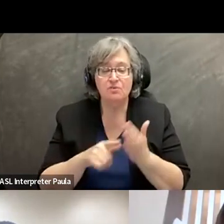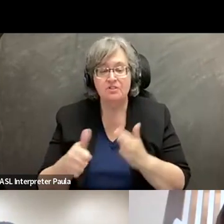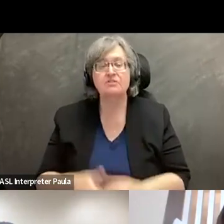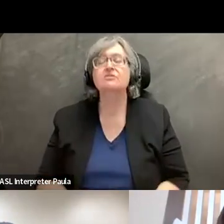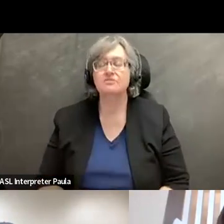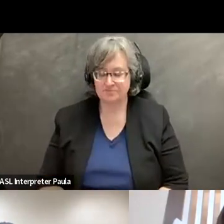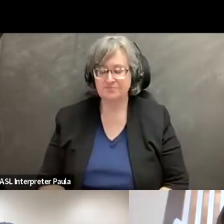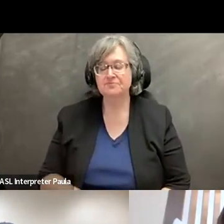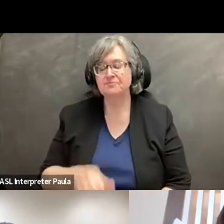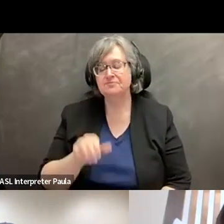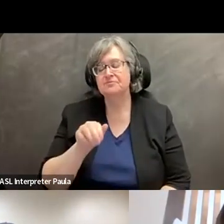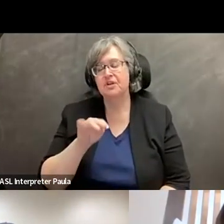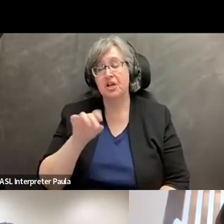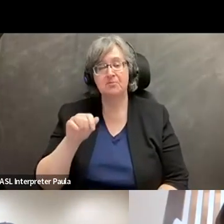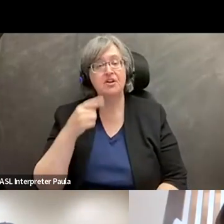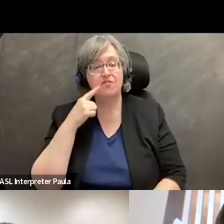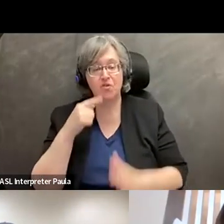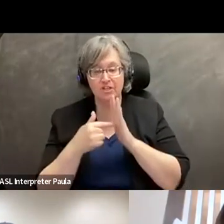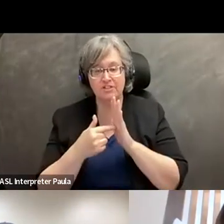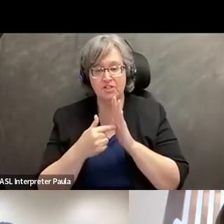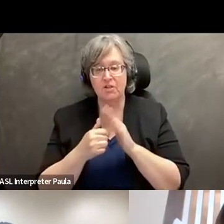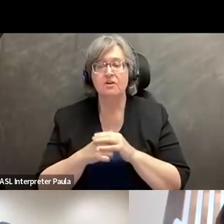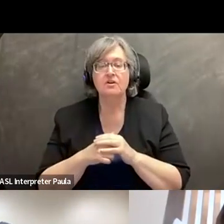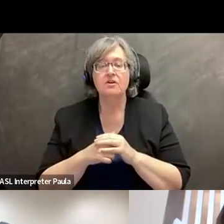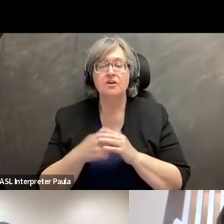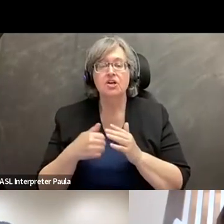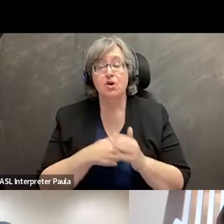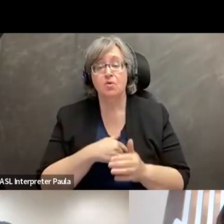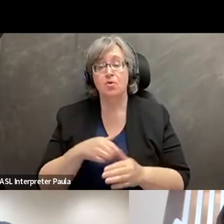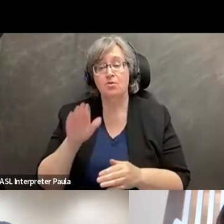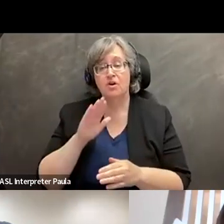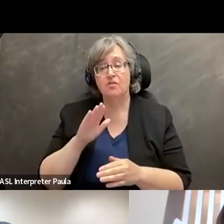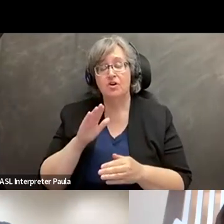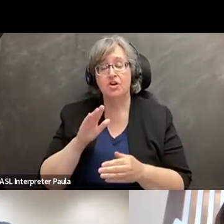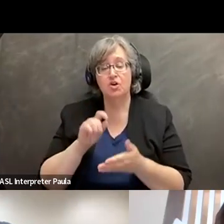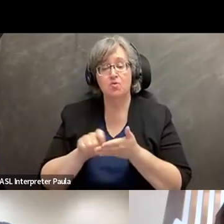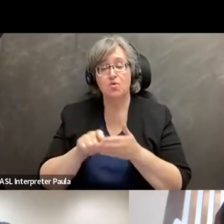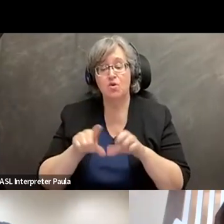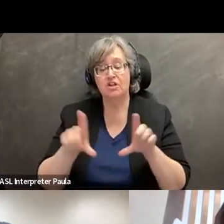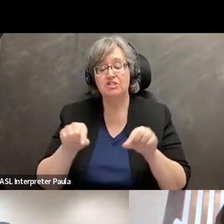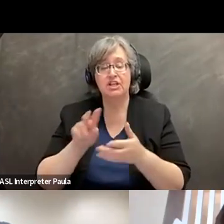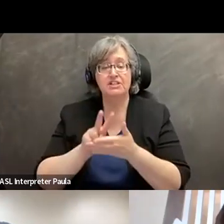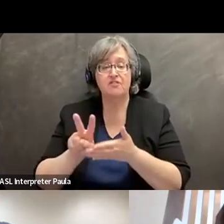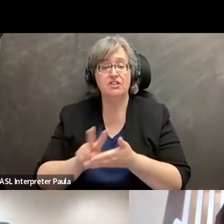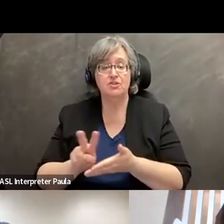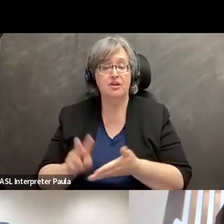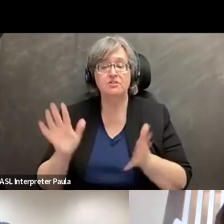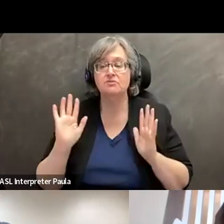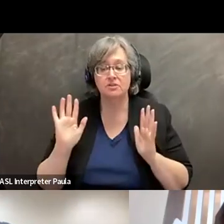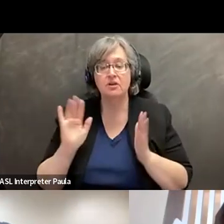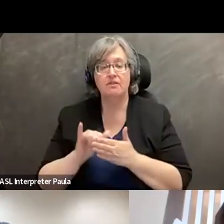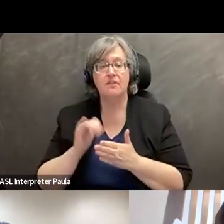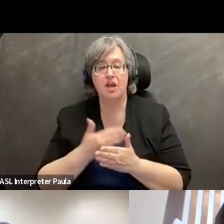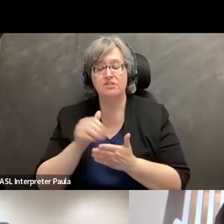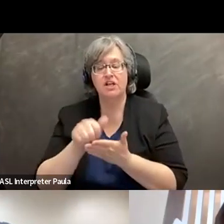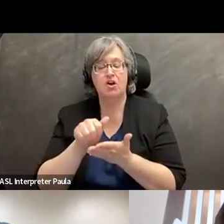Yeah, absolutely. So for example, we previously had cut checks only every 2 weeks. You know, that was our